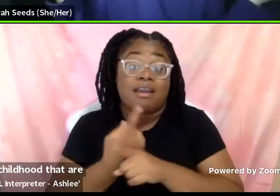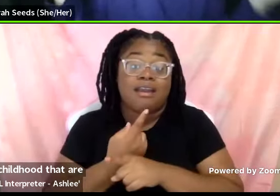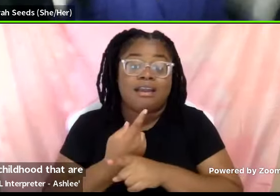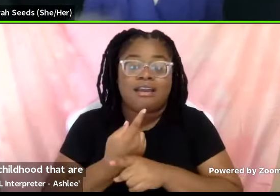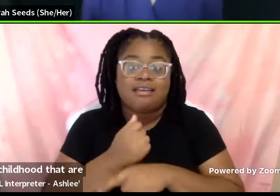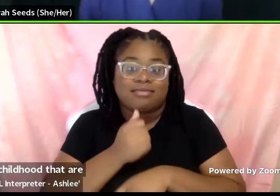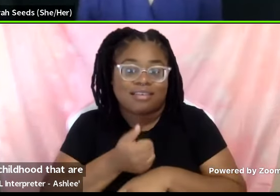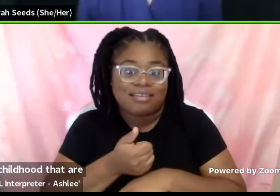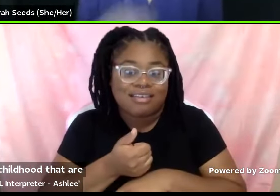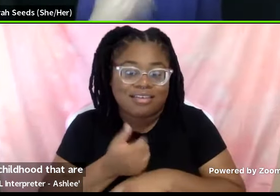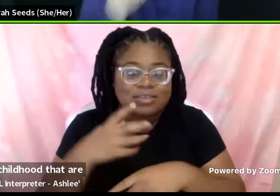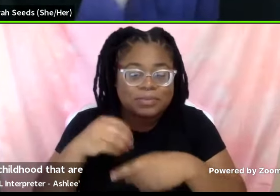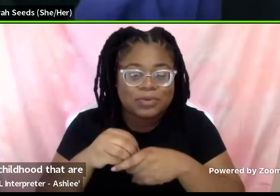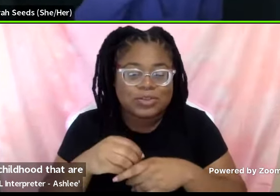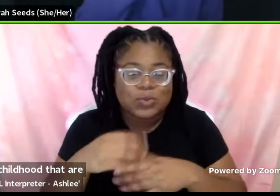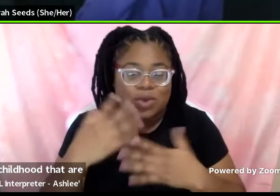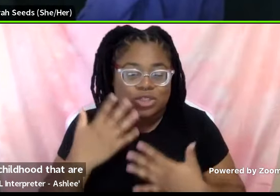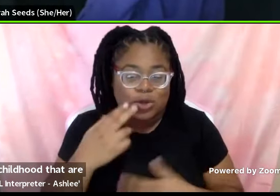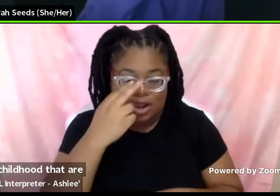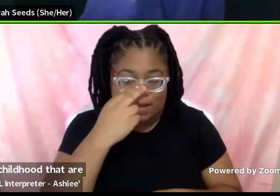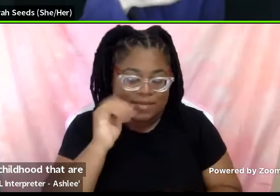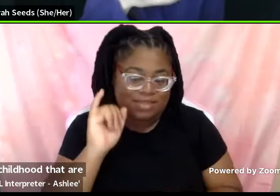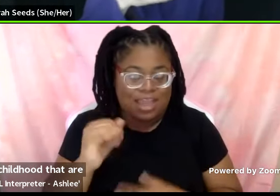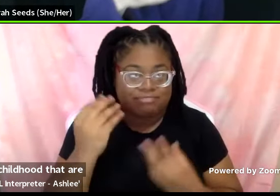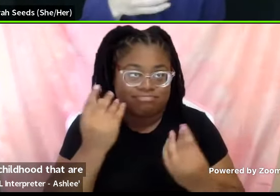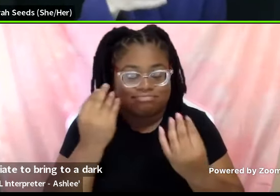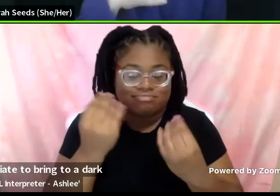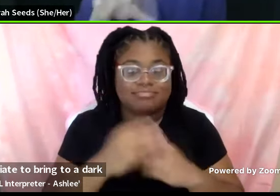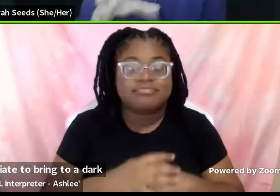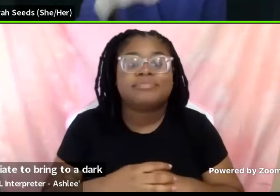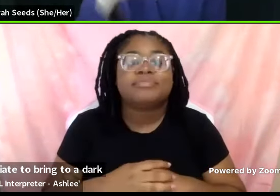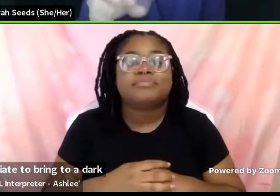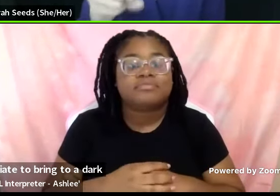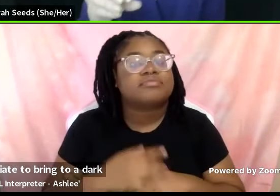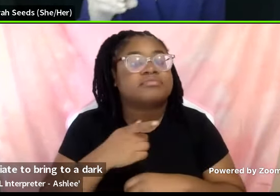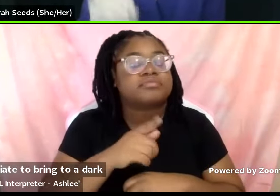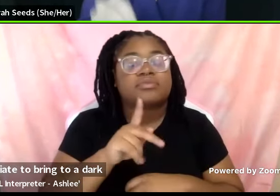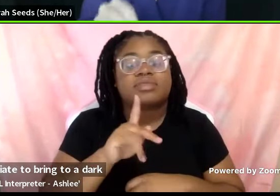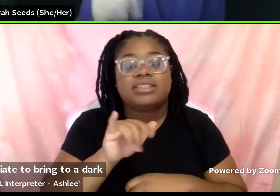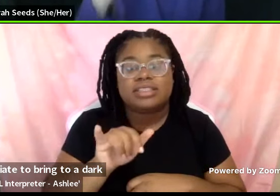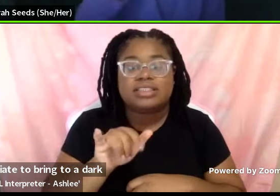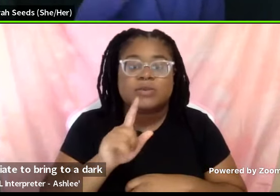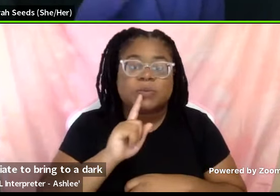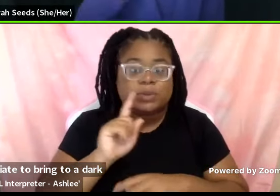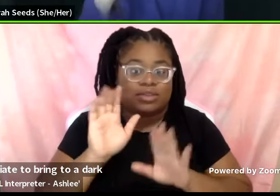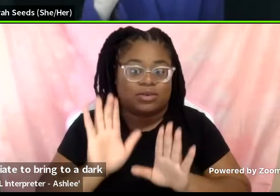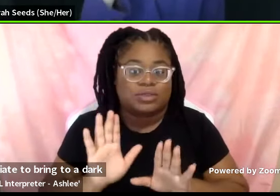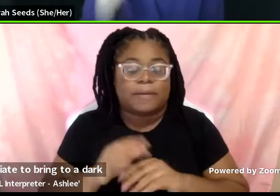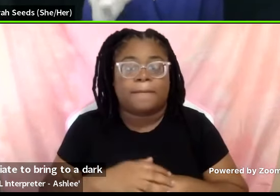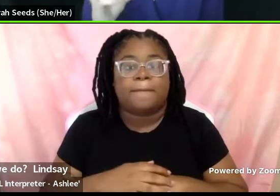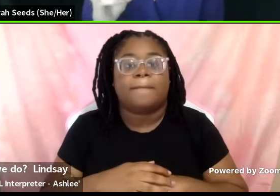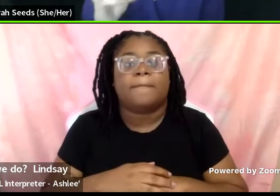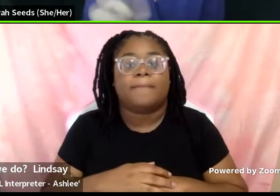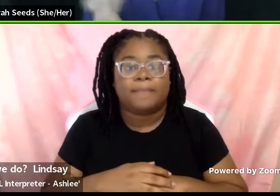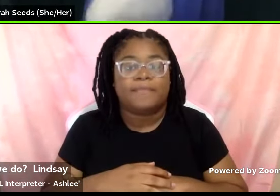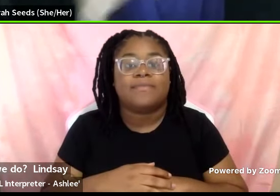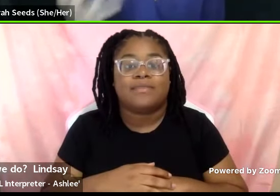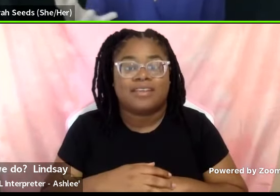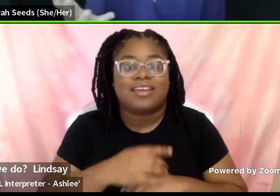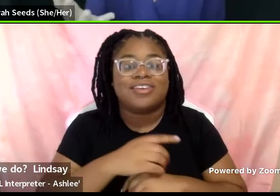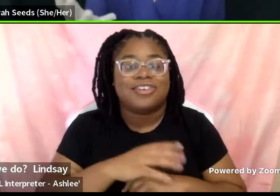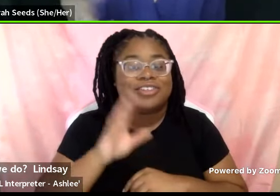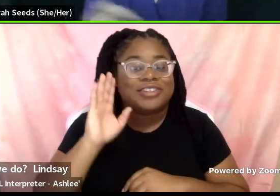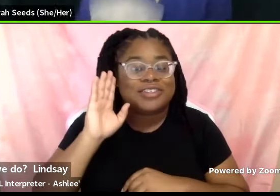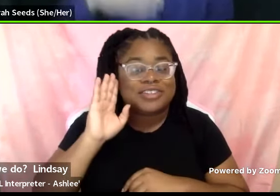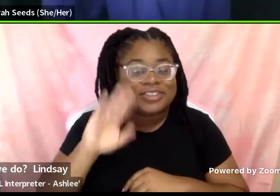can we do? So yeah, Lindsay was awesome at meeting. We met with each other. She knew I wasn't absolutely insane because we actually